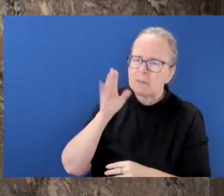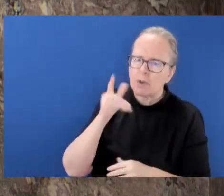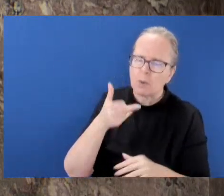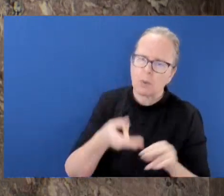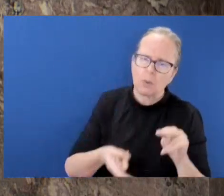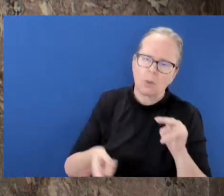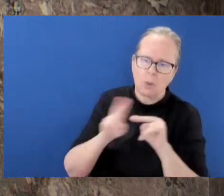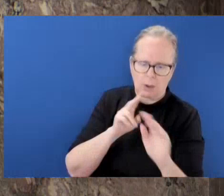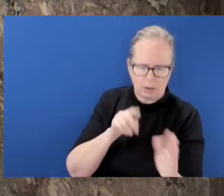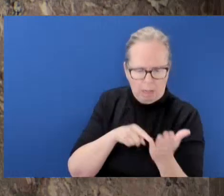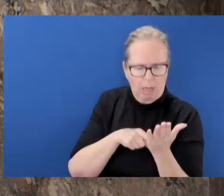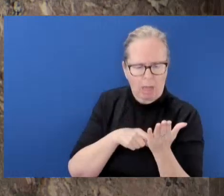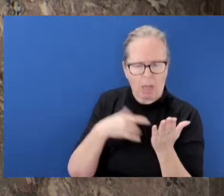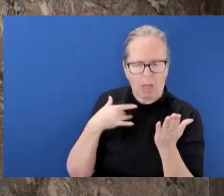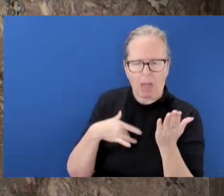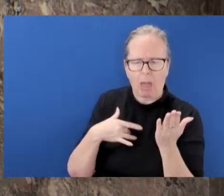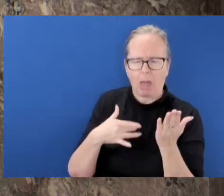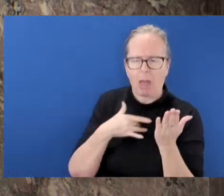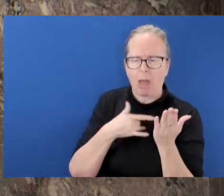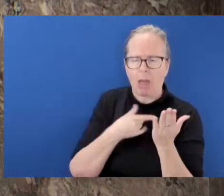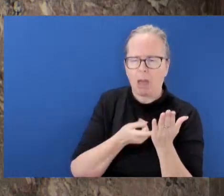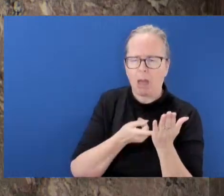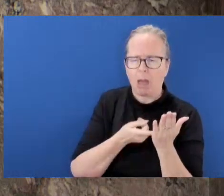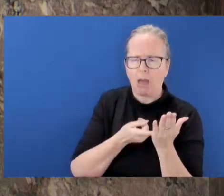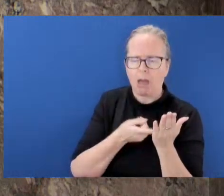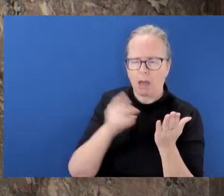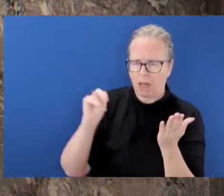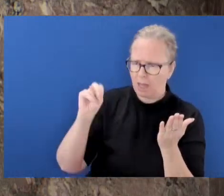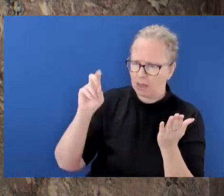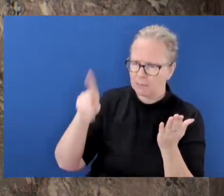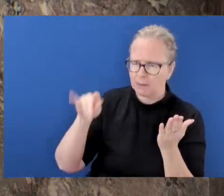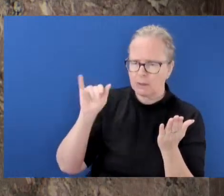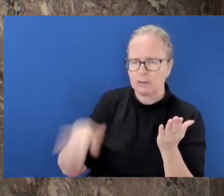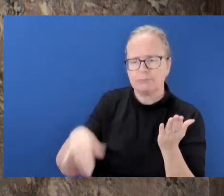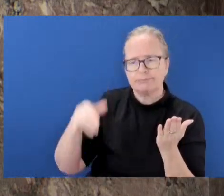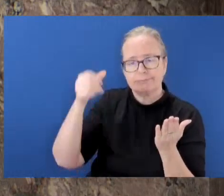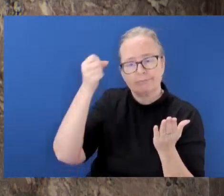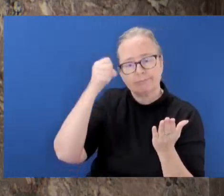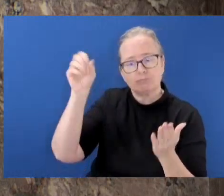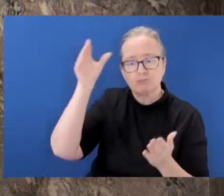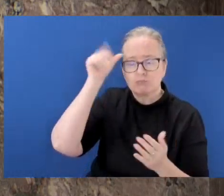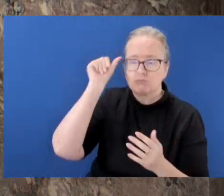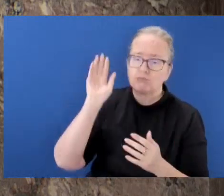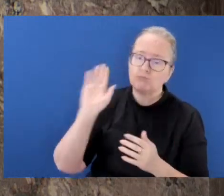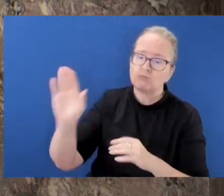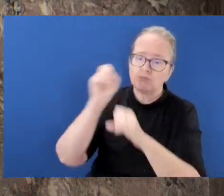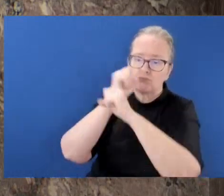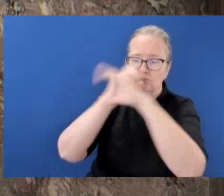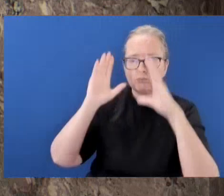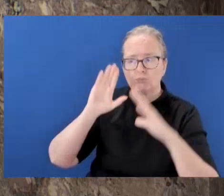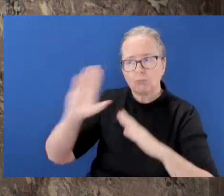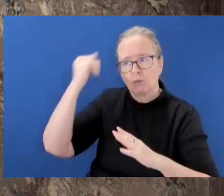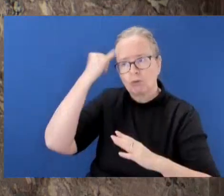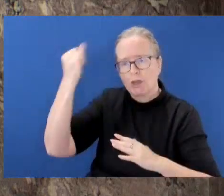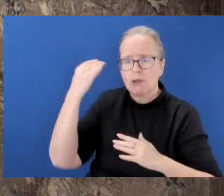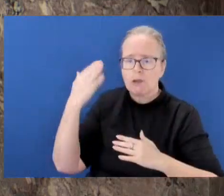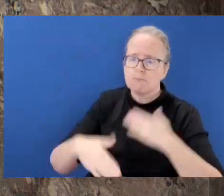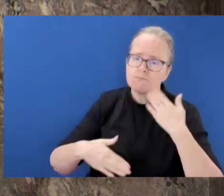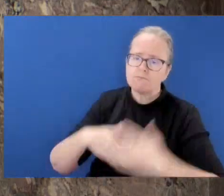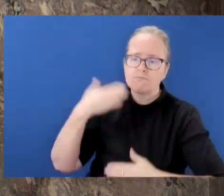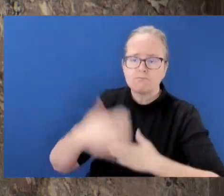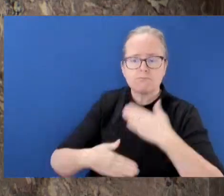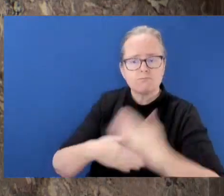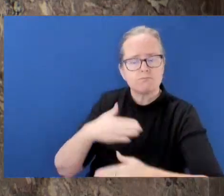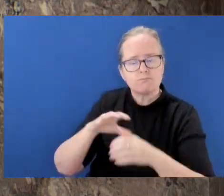ideology continues to hammer on family budgets. Why is the Premier forcing families to choose between freezing in their homes and